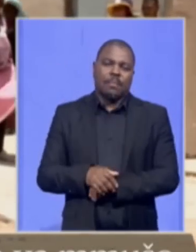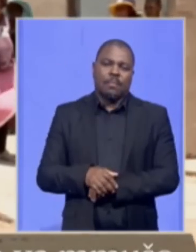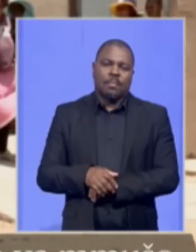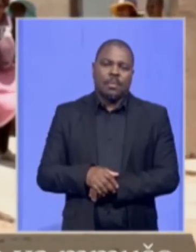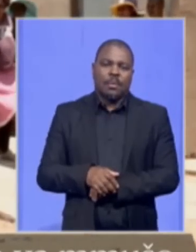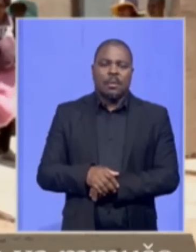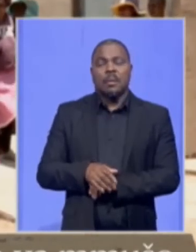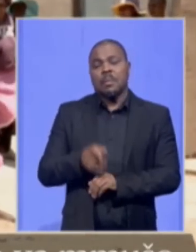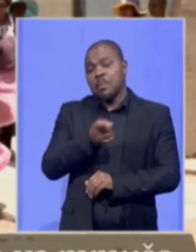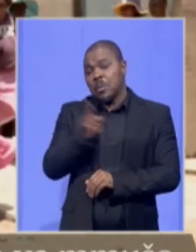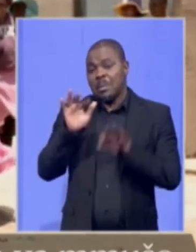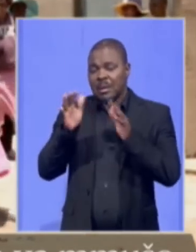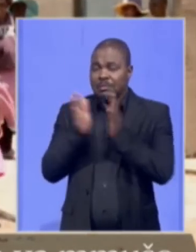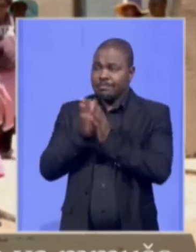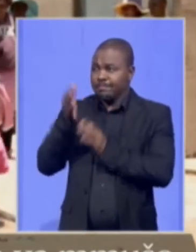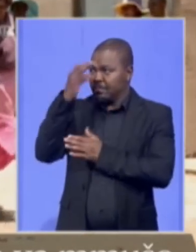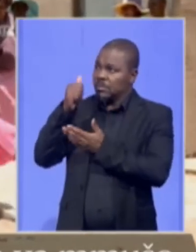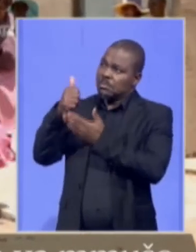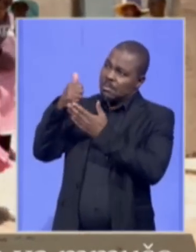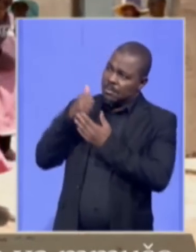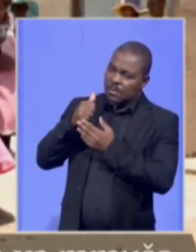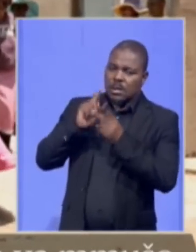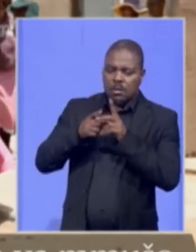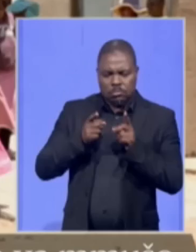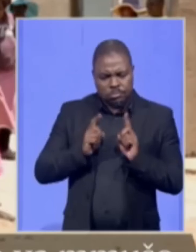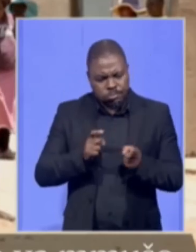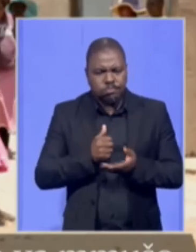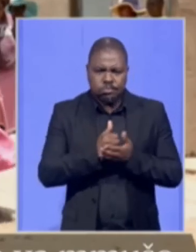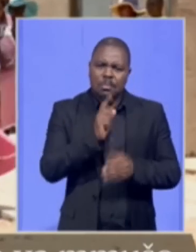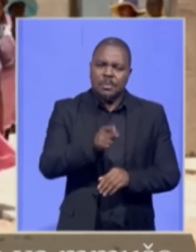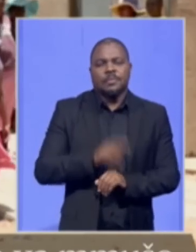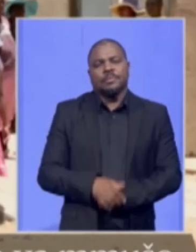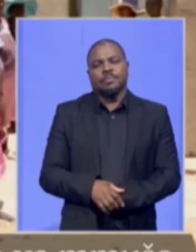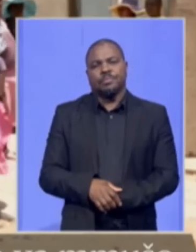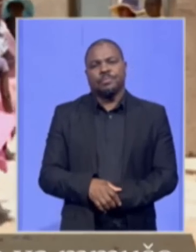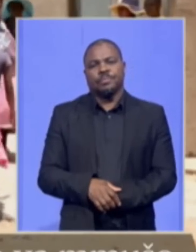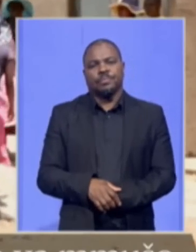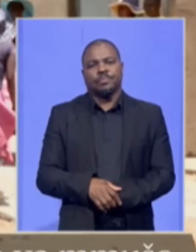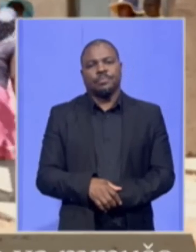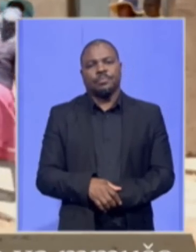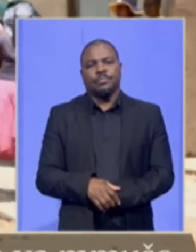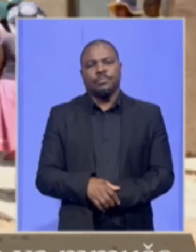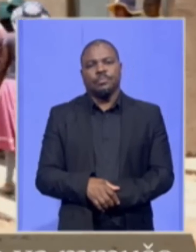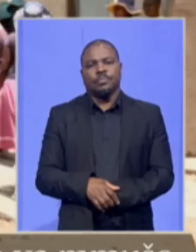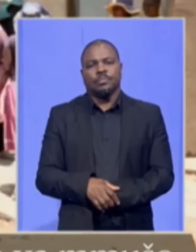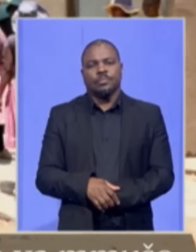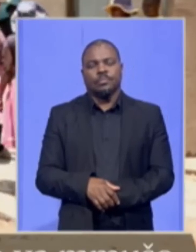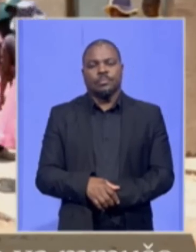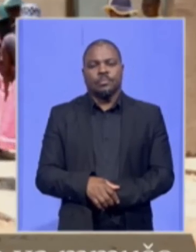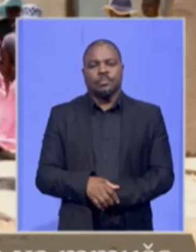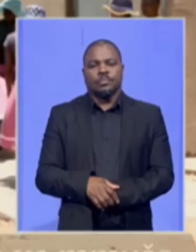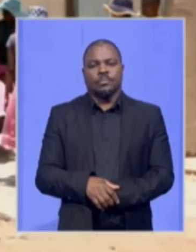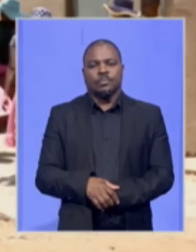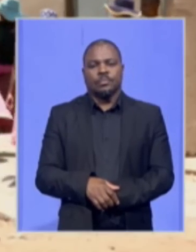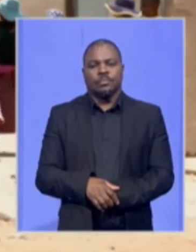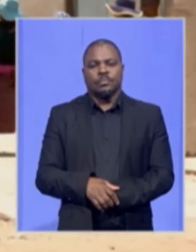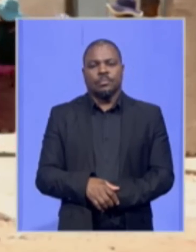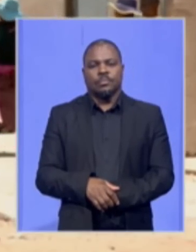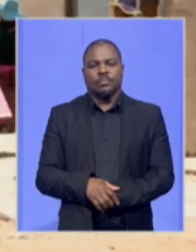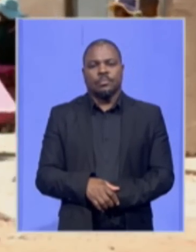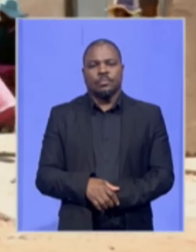ipiletša go mmušo go tsenya letsogo le go potlakiša thušo ya ka pela. Nna ke Koketšo Motau wa ditaba tša SABC Mashite